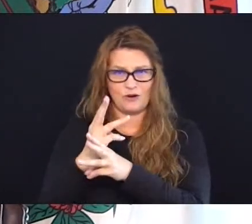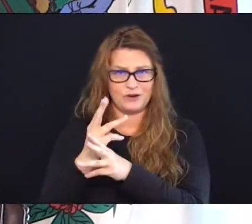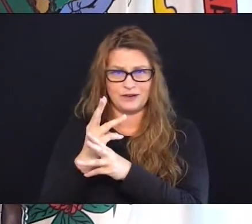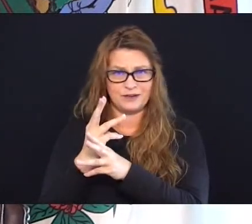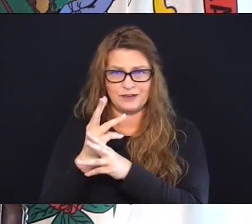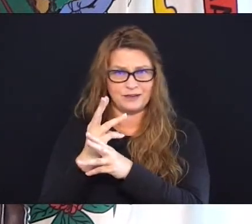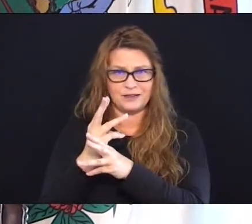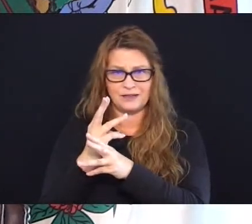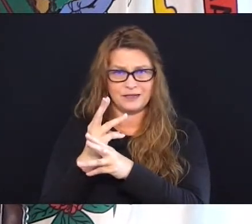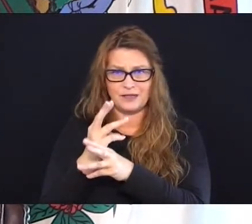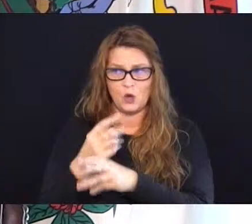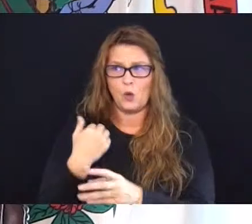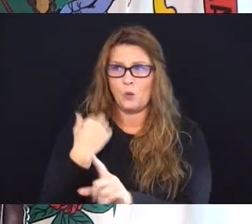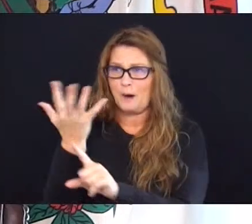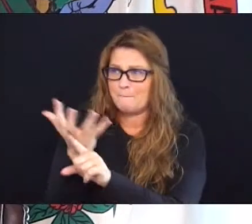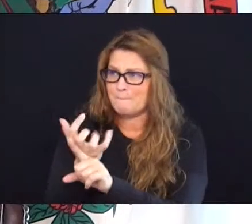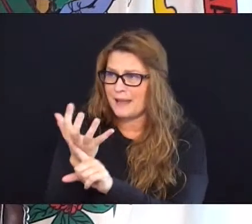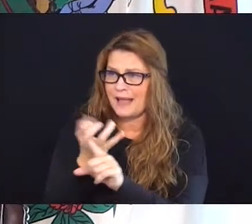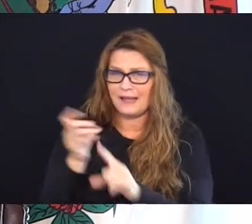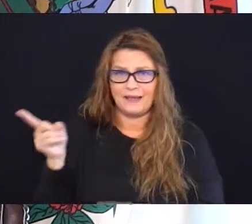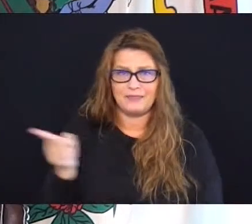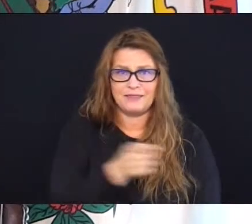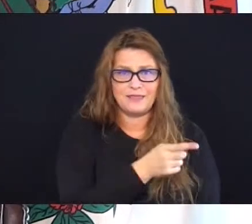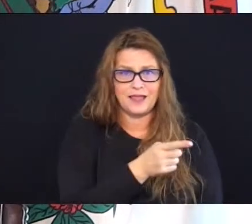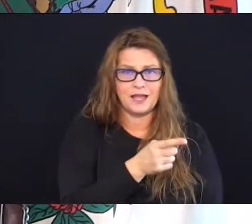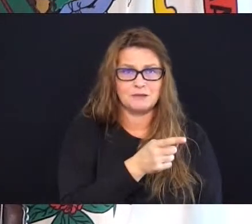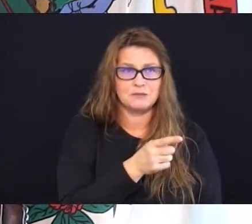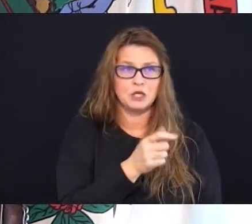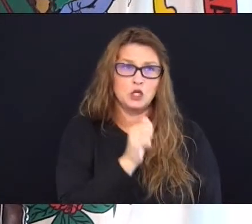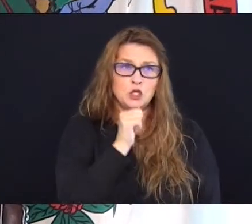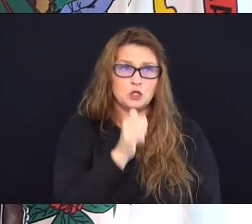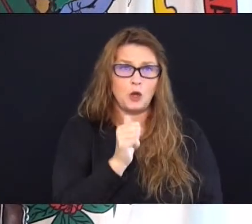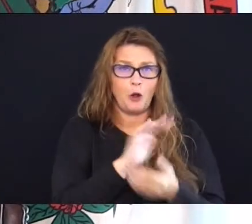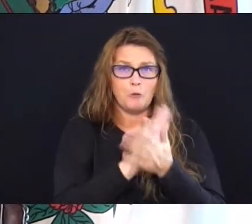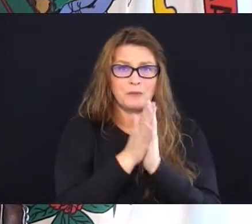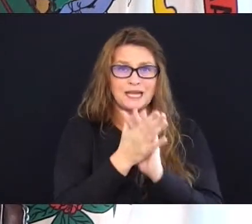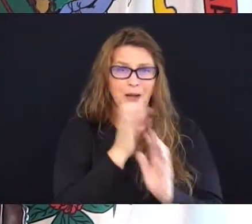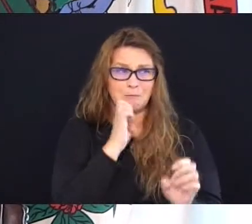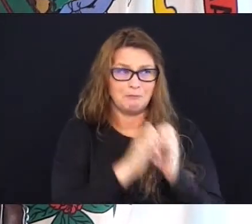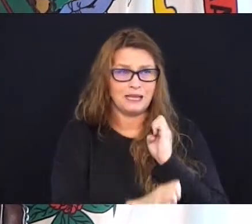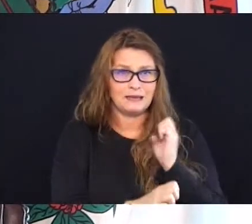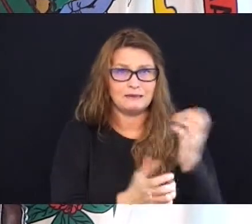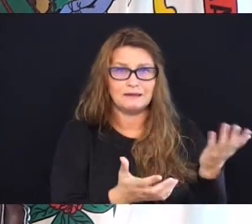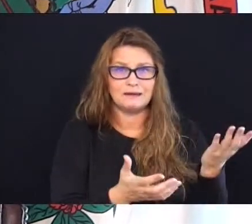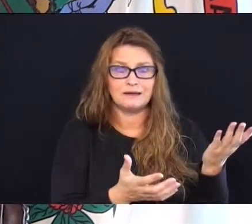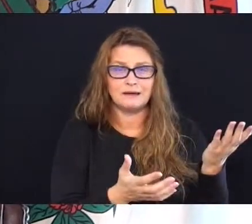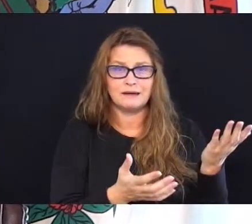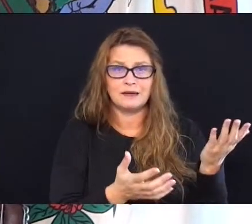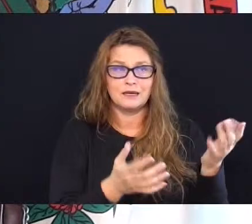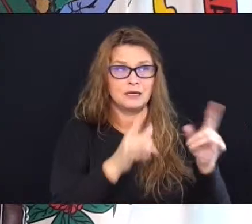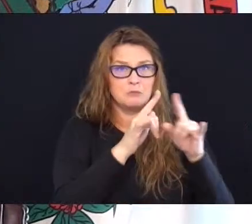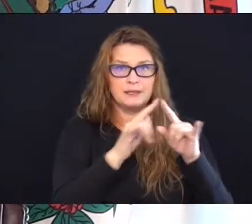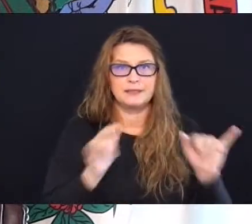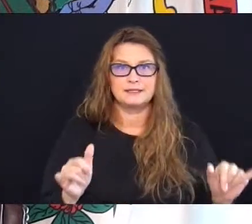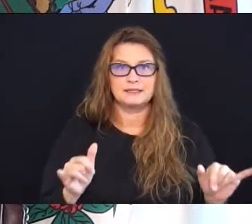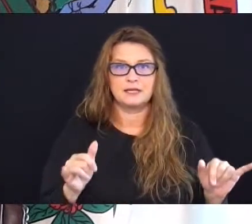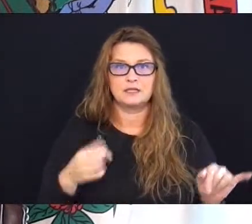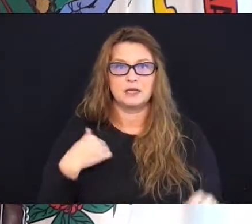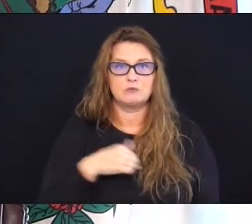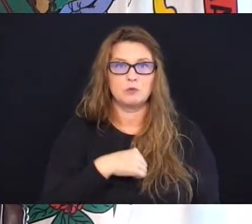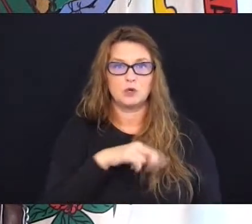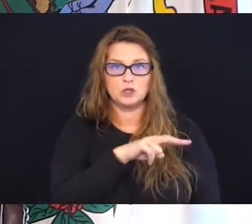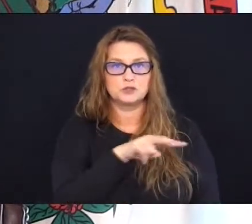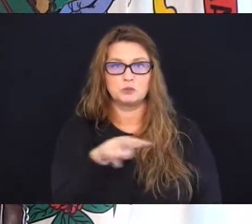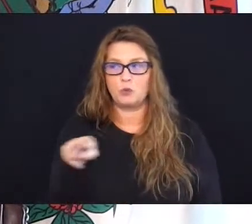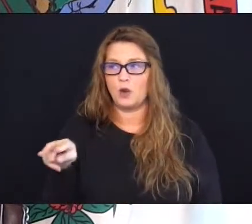We're absolutely begging them to not be too mean to us, while at the same time we're sitting by